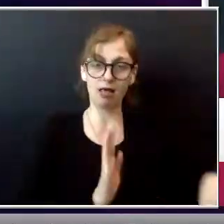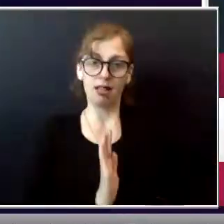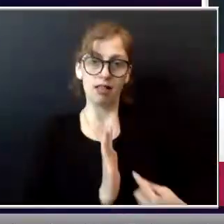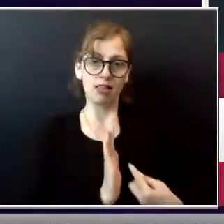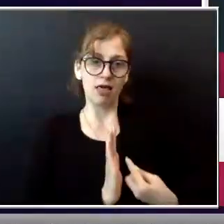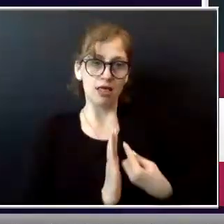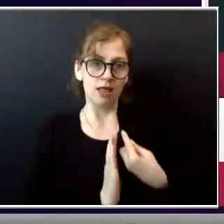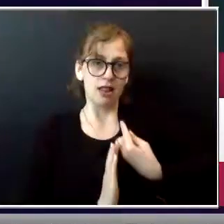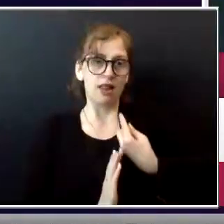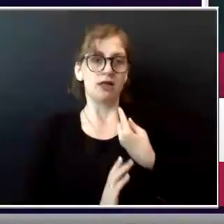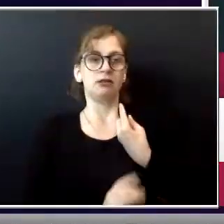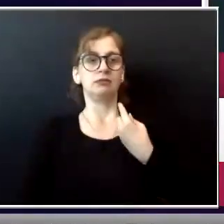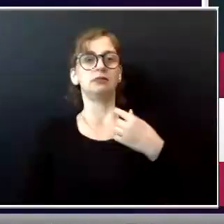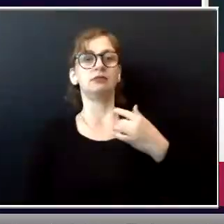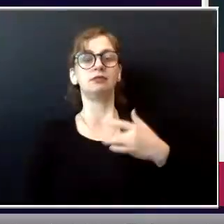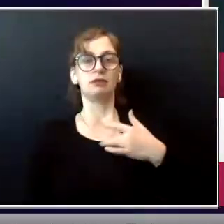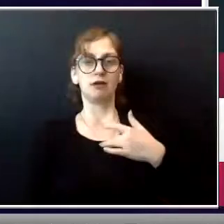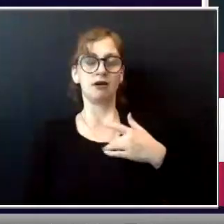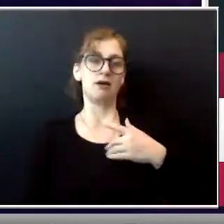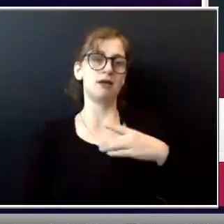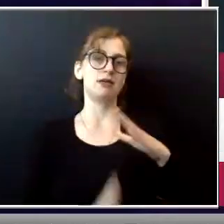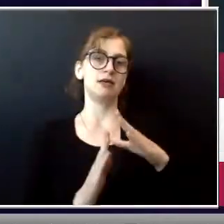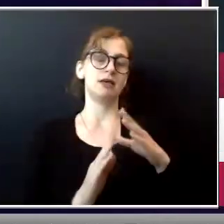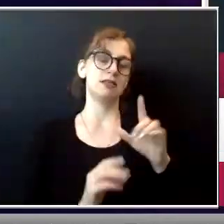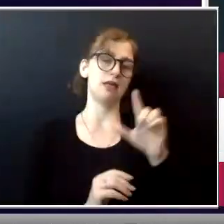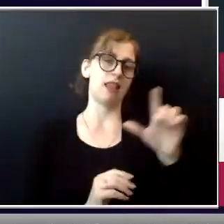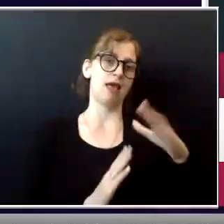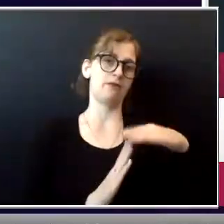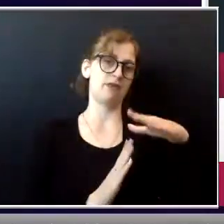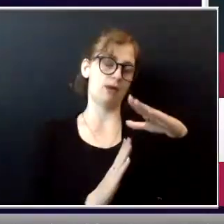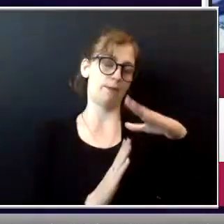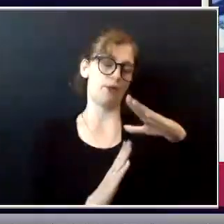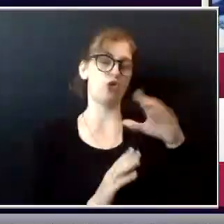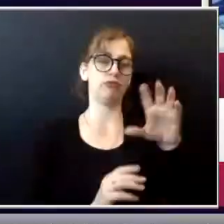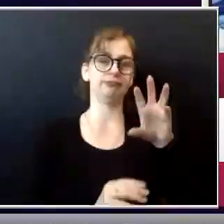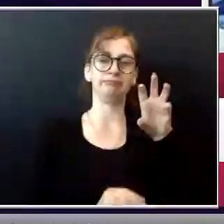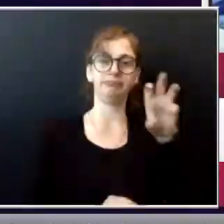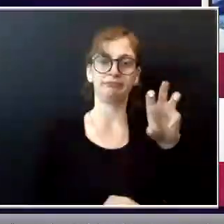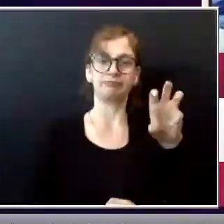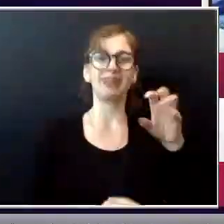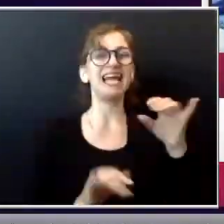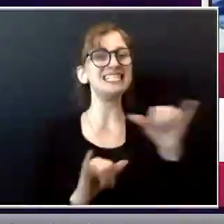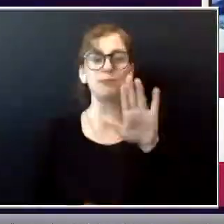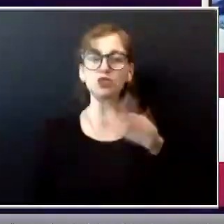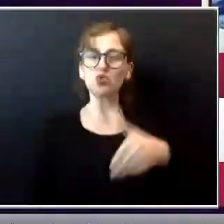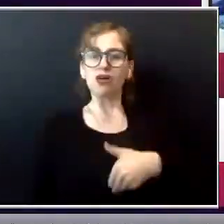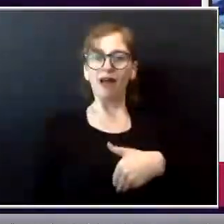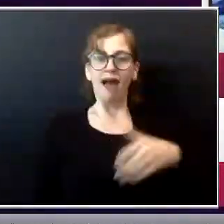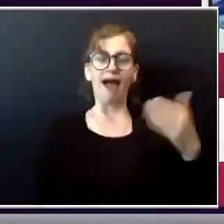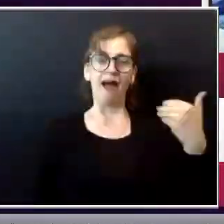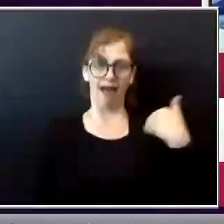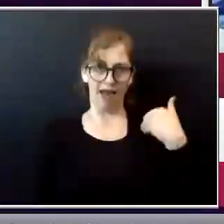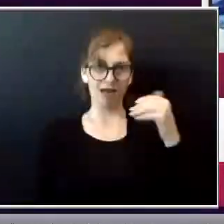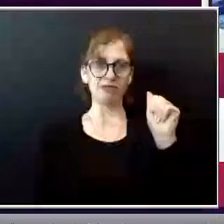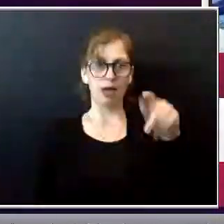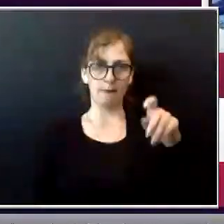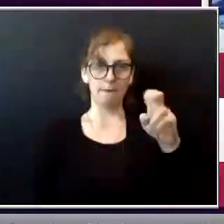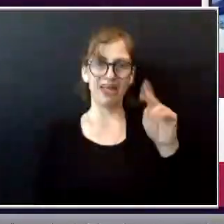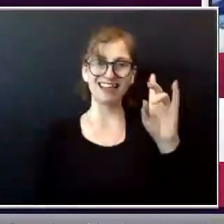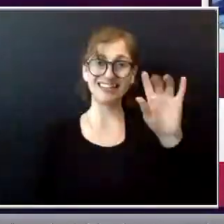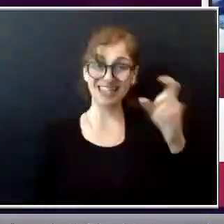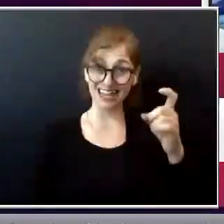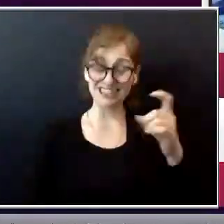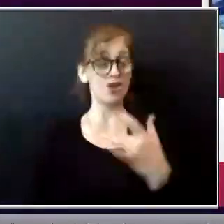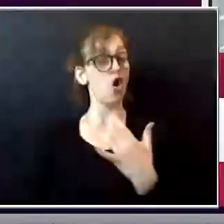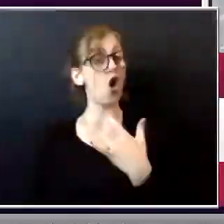all have, just like we have an appendix of our gut, we have an appendix of our heart. And that's the appendix that you see. And here we are opening up this